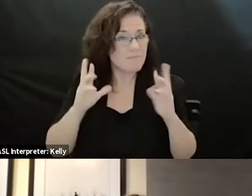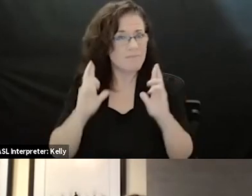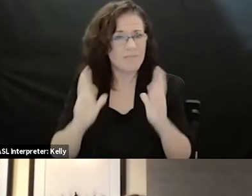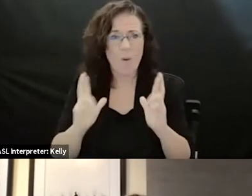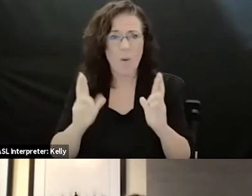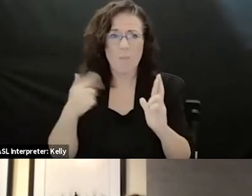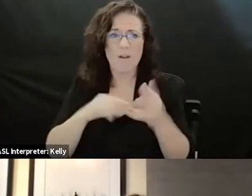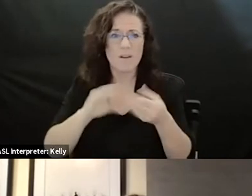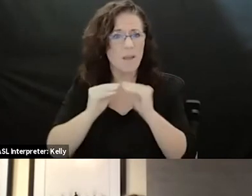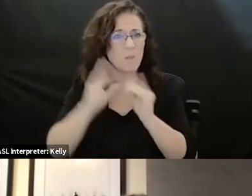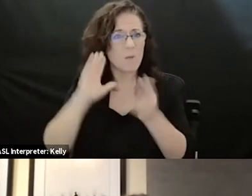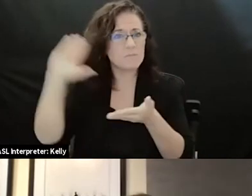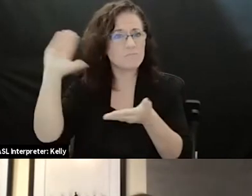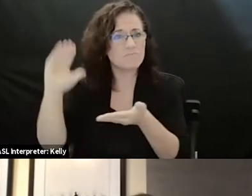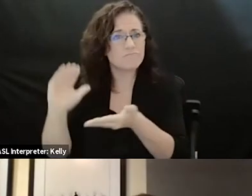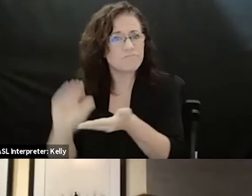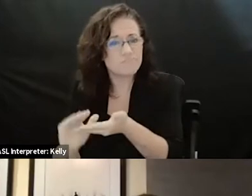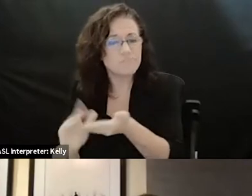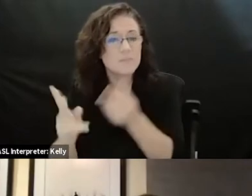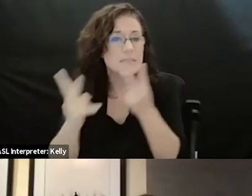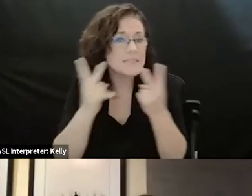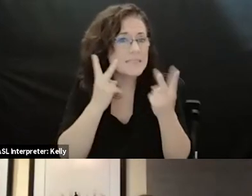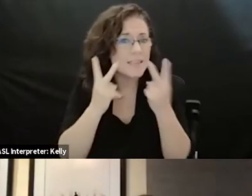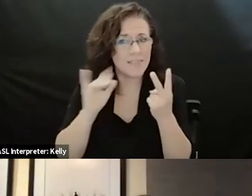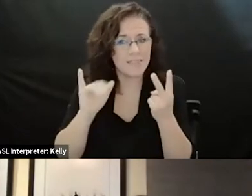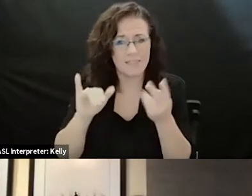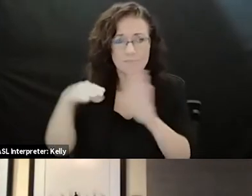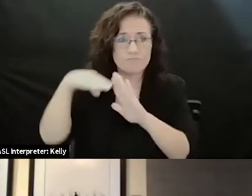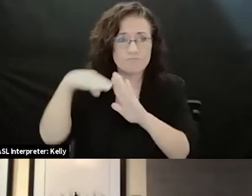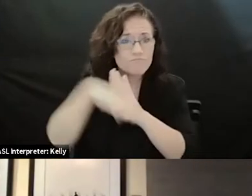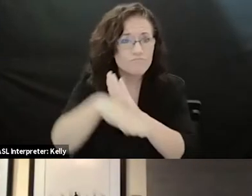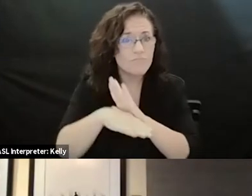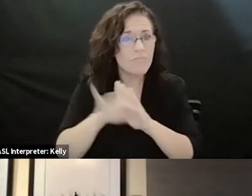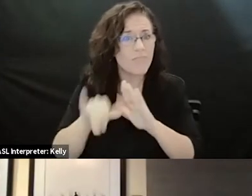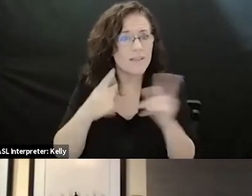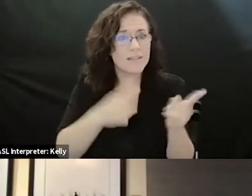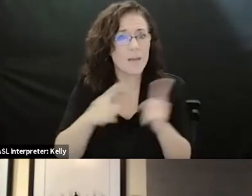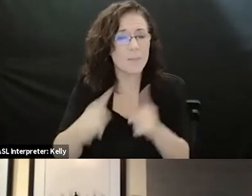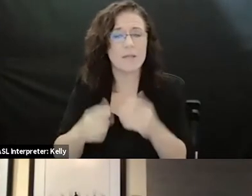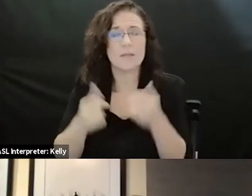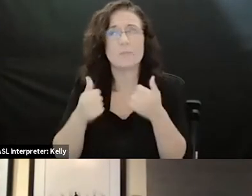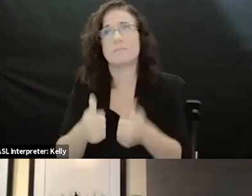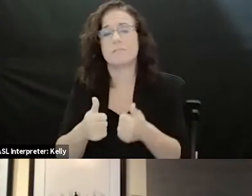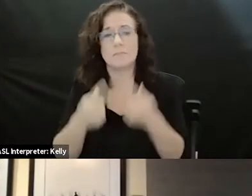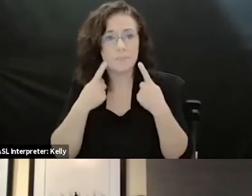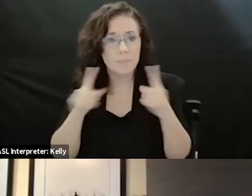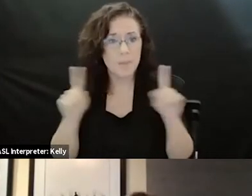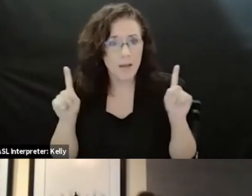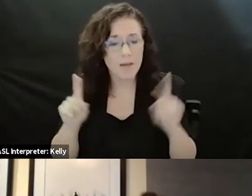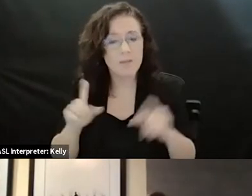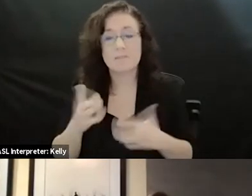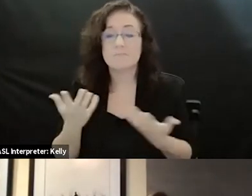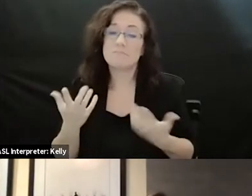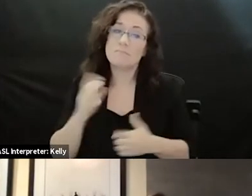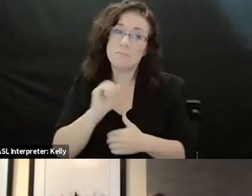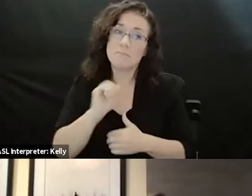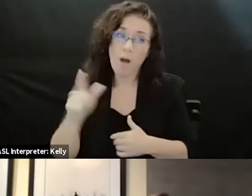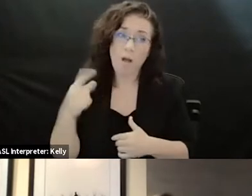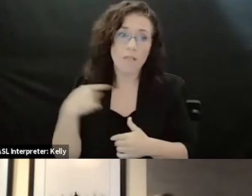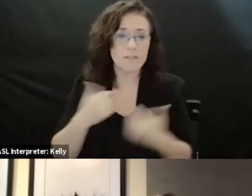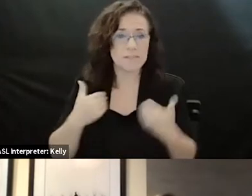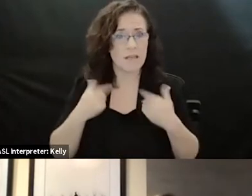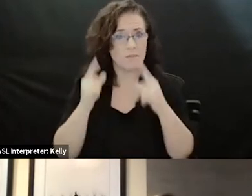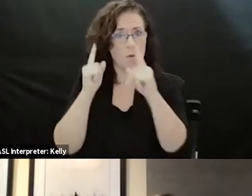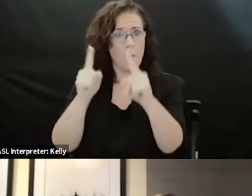and seeing that trend i know that um we all want our students to return to the classroom